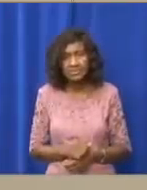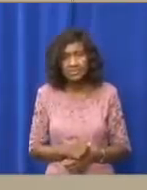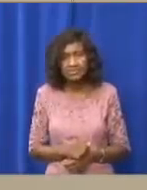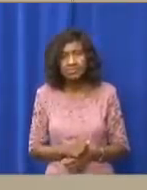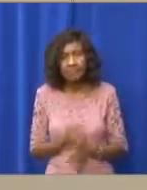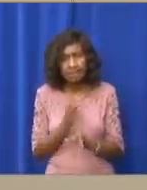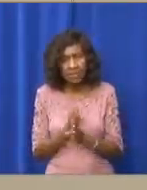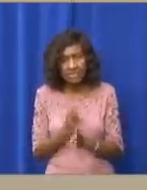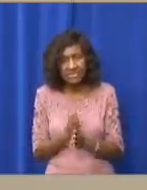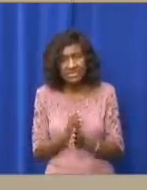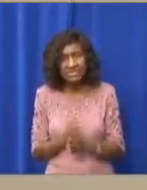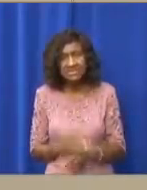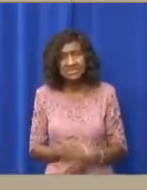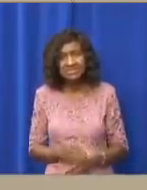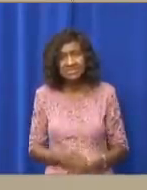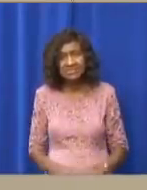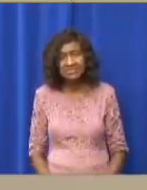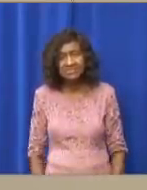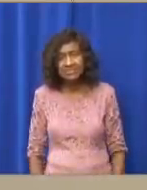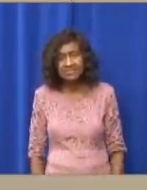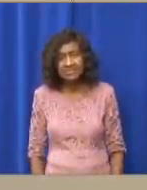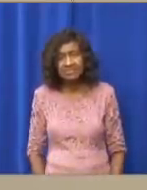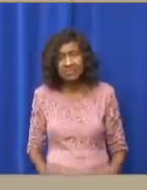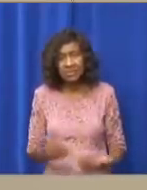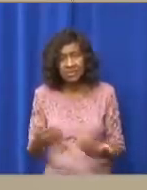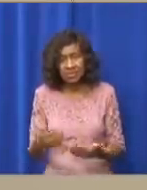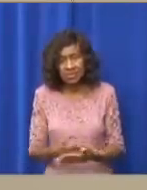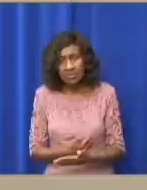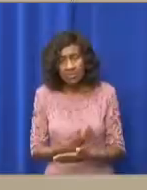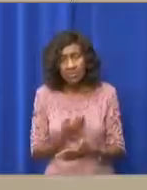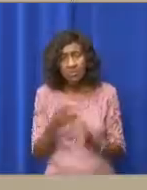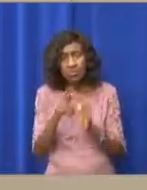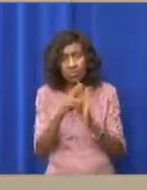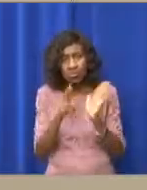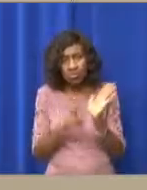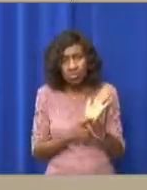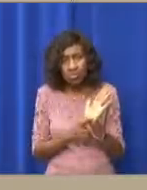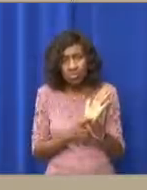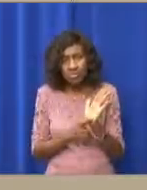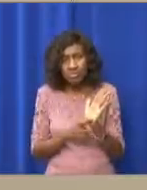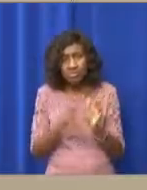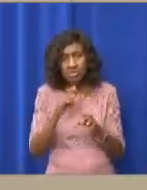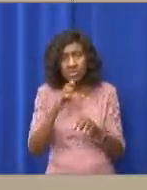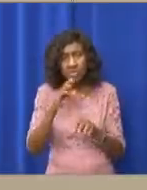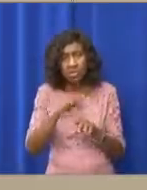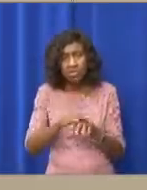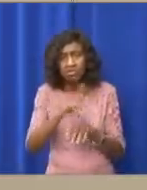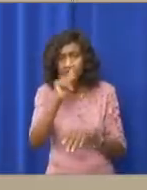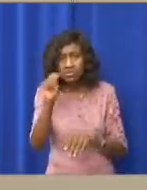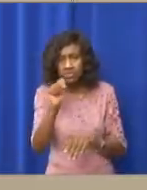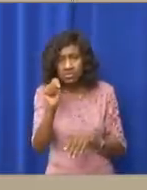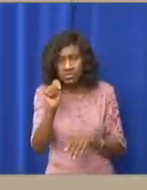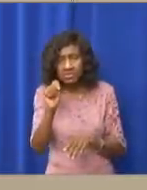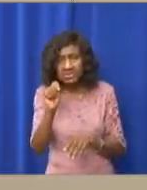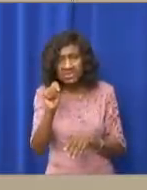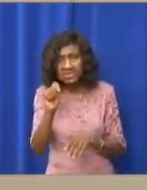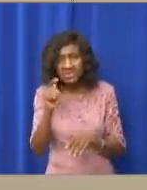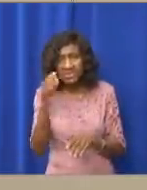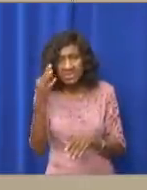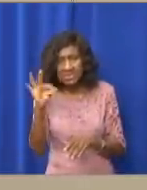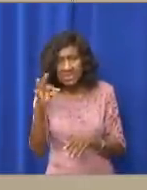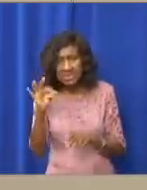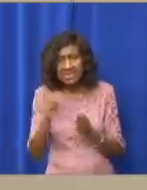and the new provisions, the new regulations which come into effect on Tuesday the 19th make